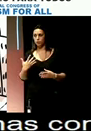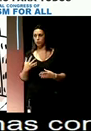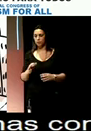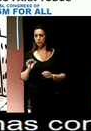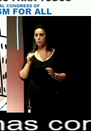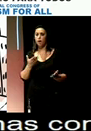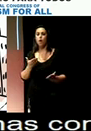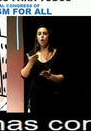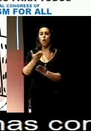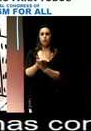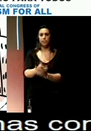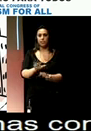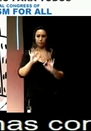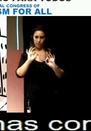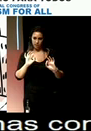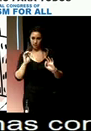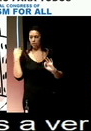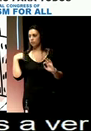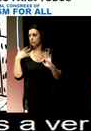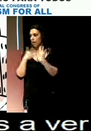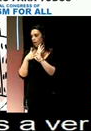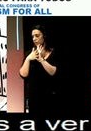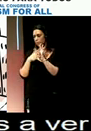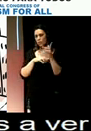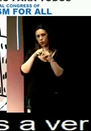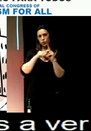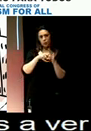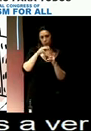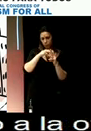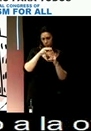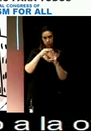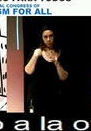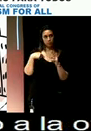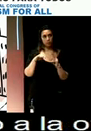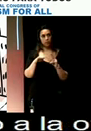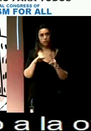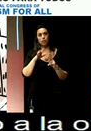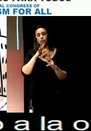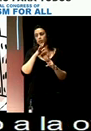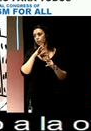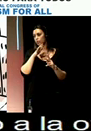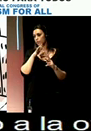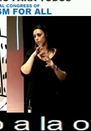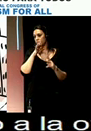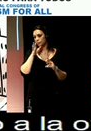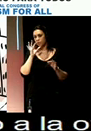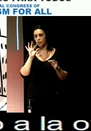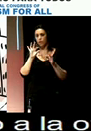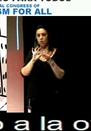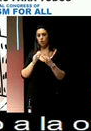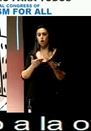about at political level. In terms of qualifying offer, there are